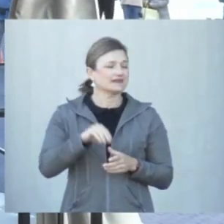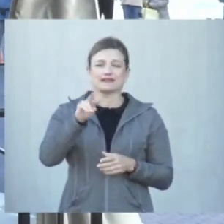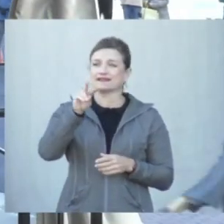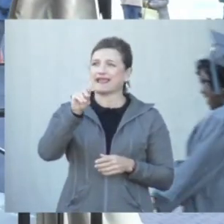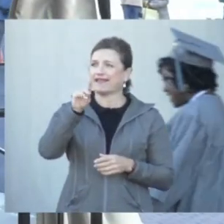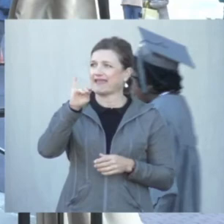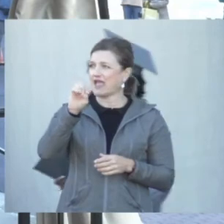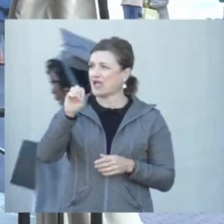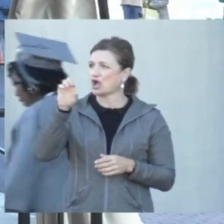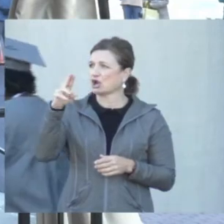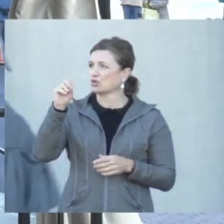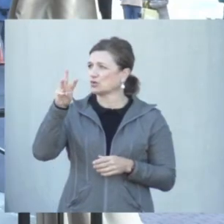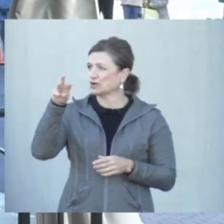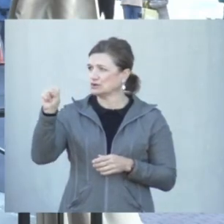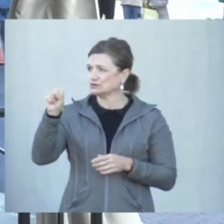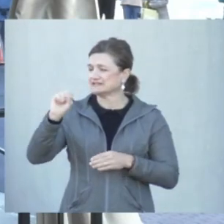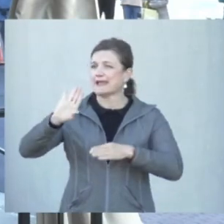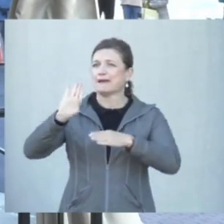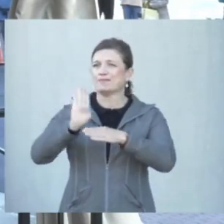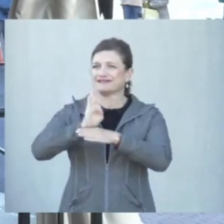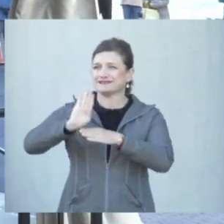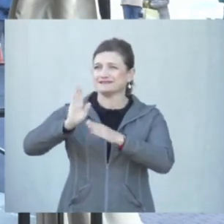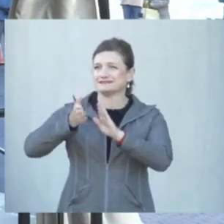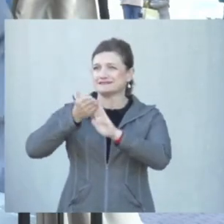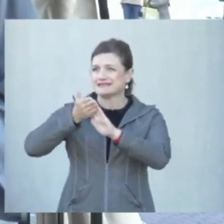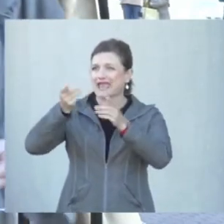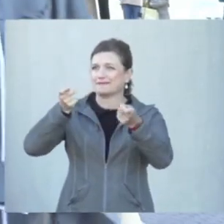Dahlia Cruz, Business Administration.